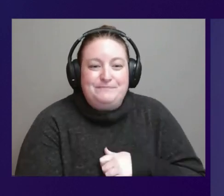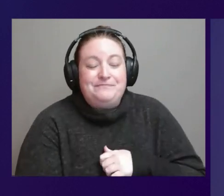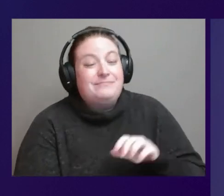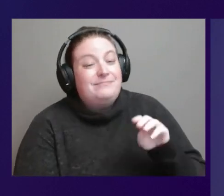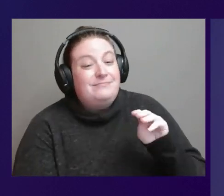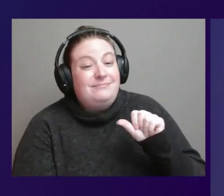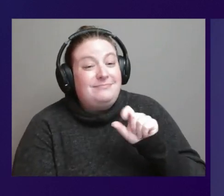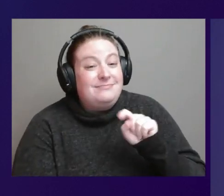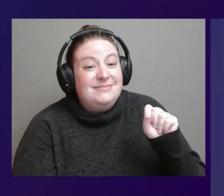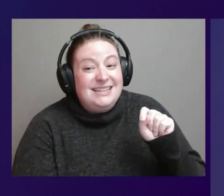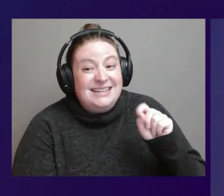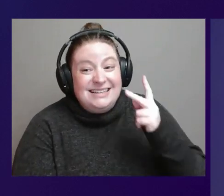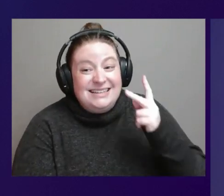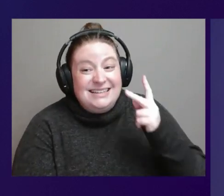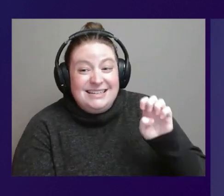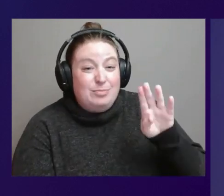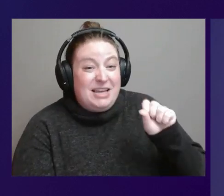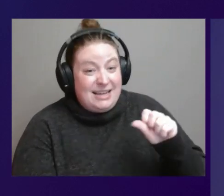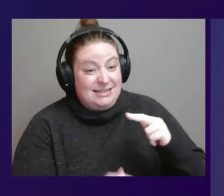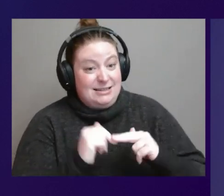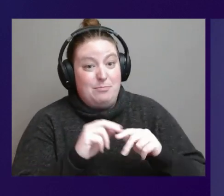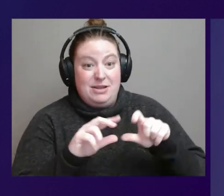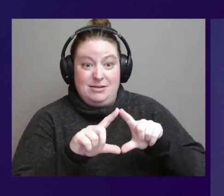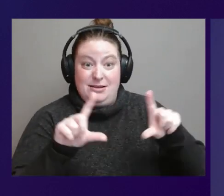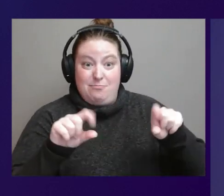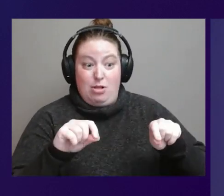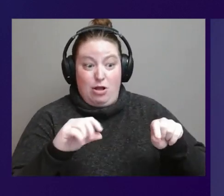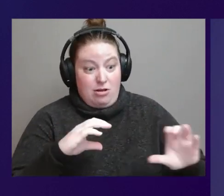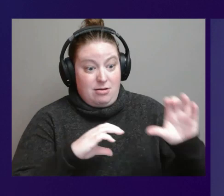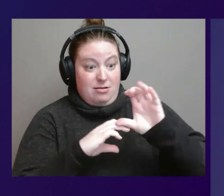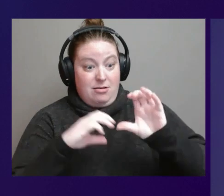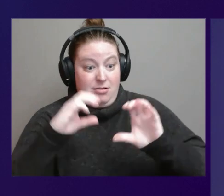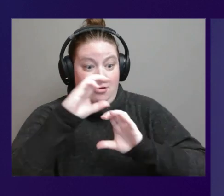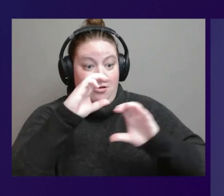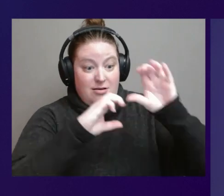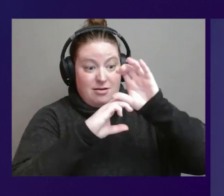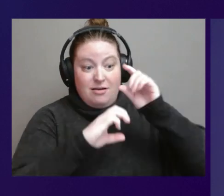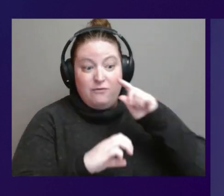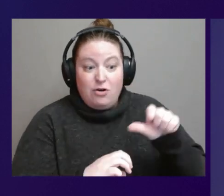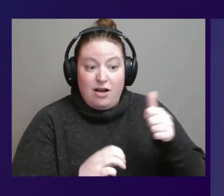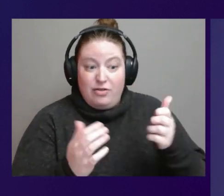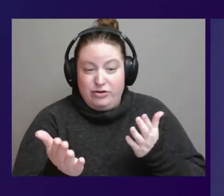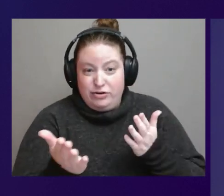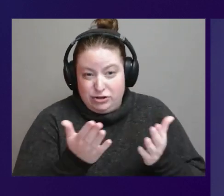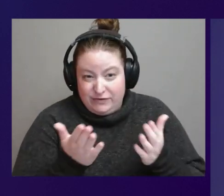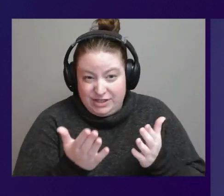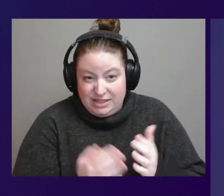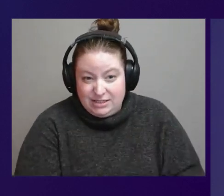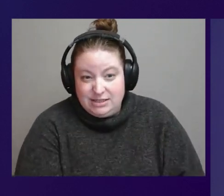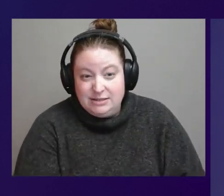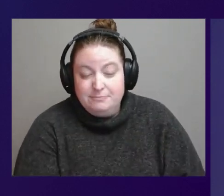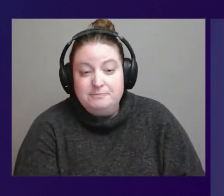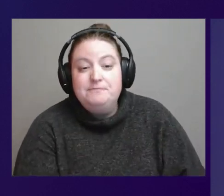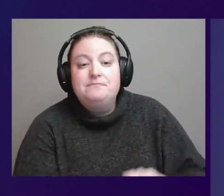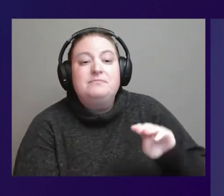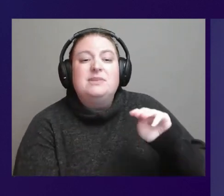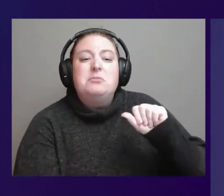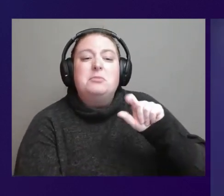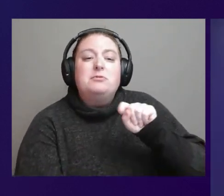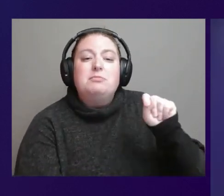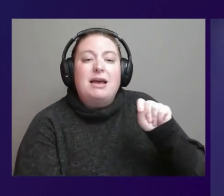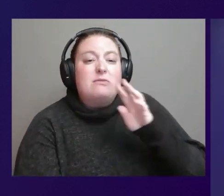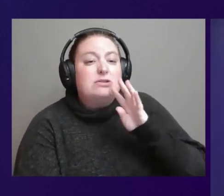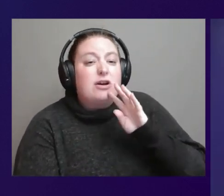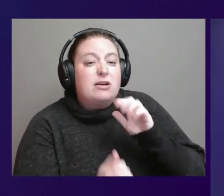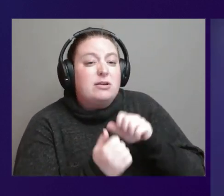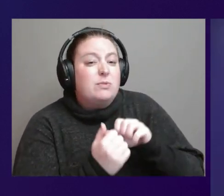see EBS as a building block for other services. And then when Matt was talking with Cami, and when she said,